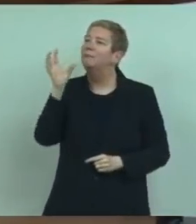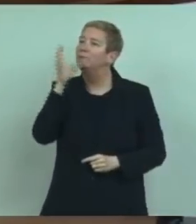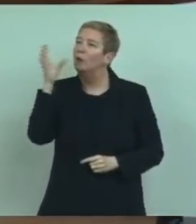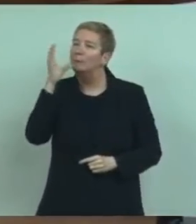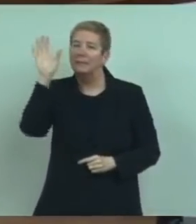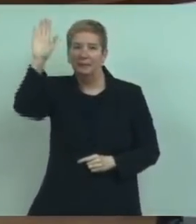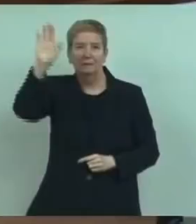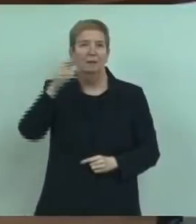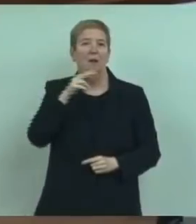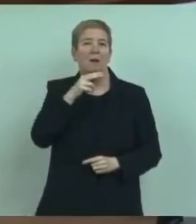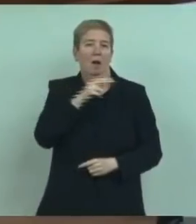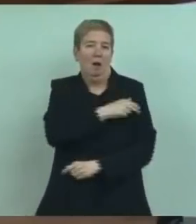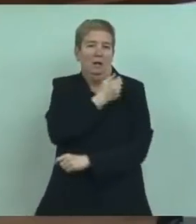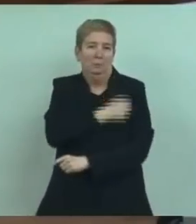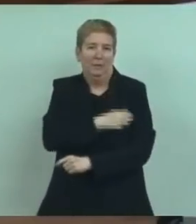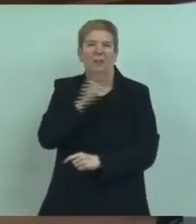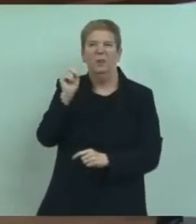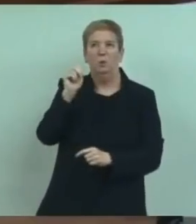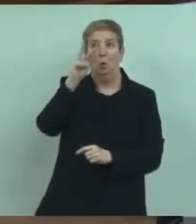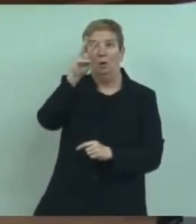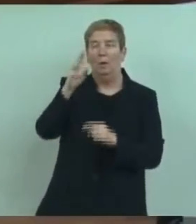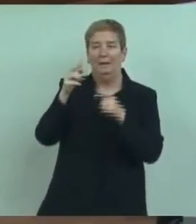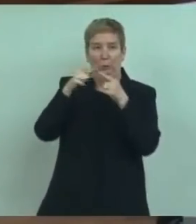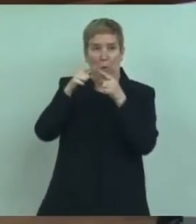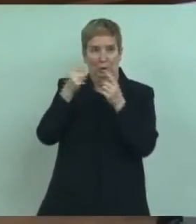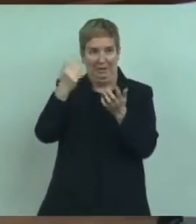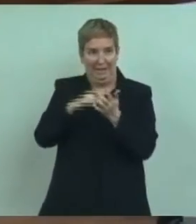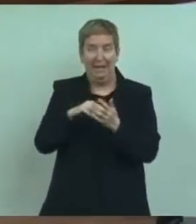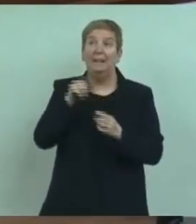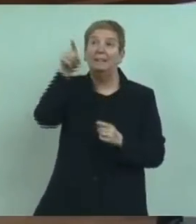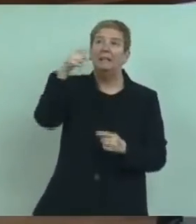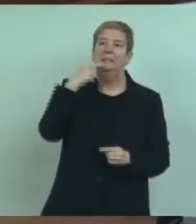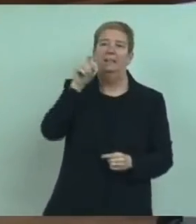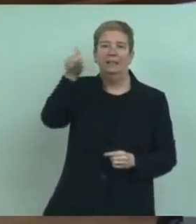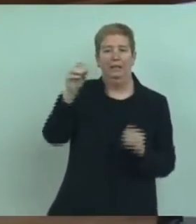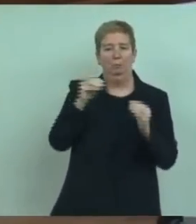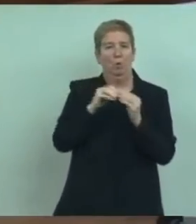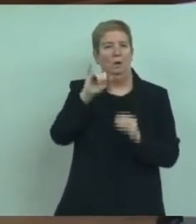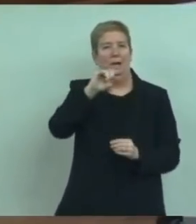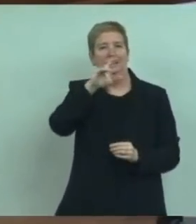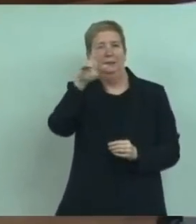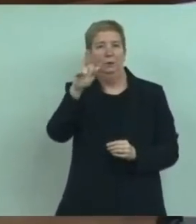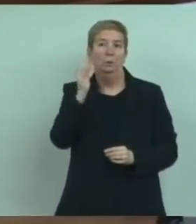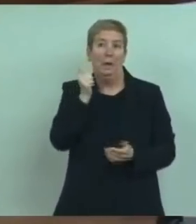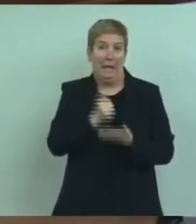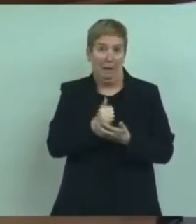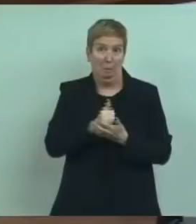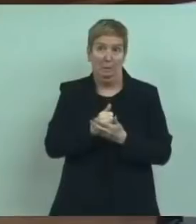that northwest corner of the state, called out and said they needed more intensive care help. And so